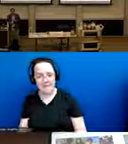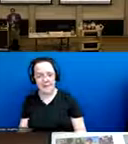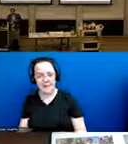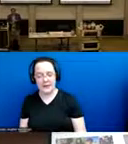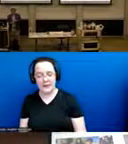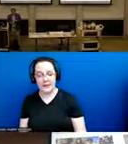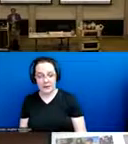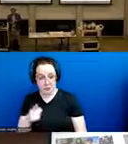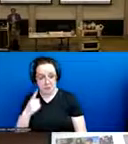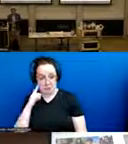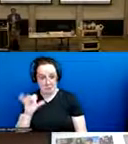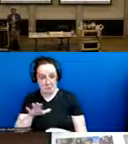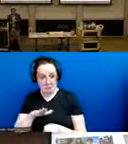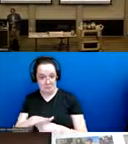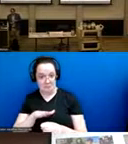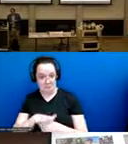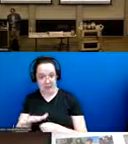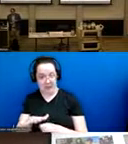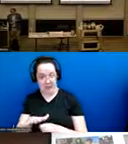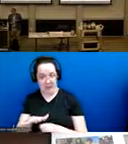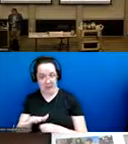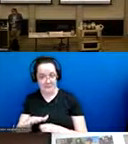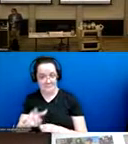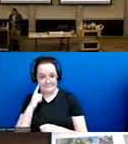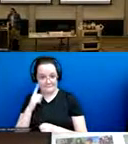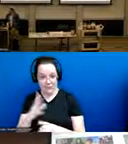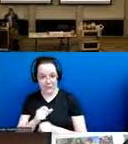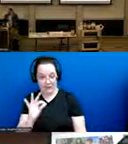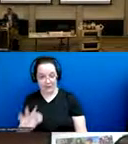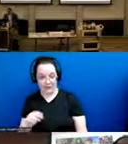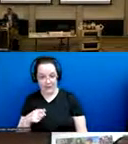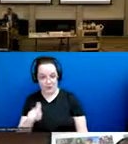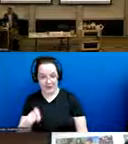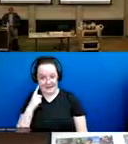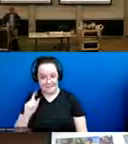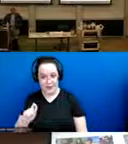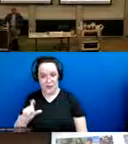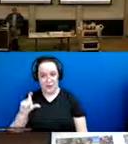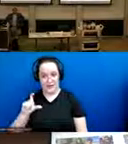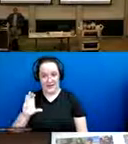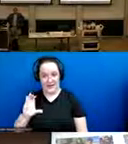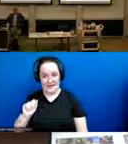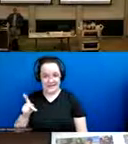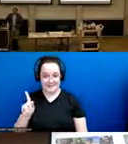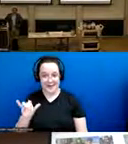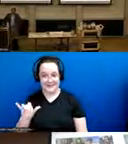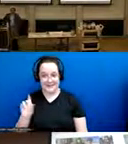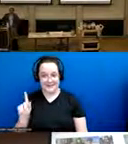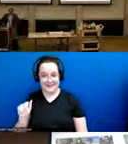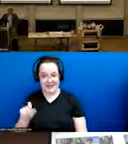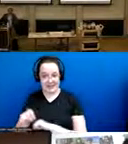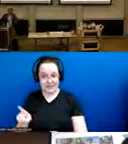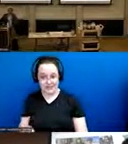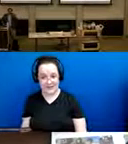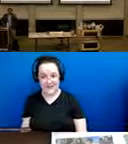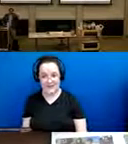do you think that'll be enough to get to the rates you need to get high capacity data transfer? I mean, let's say, I guess